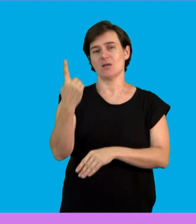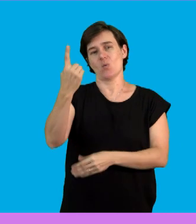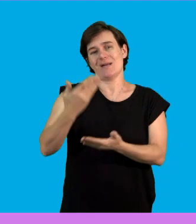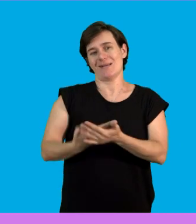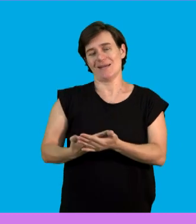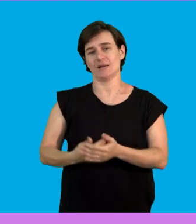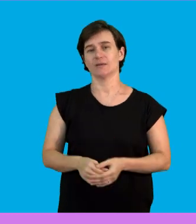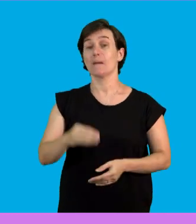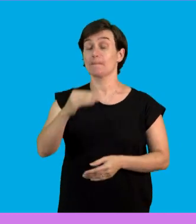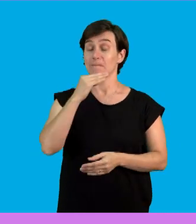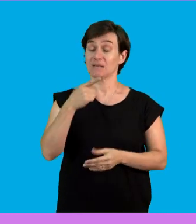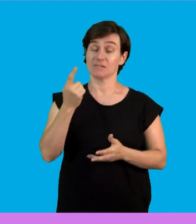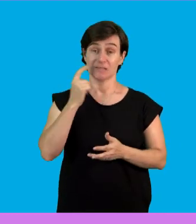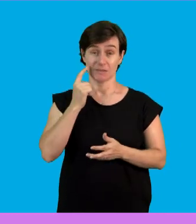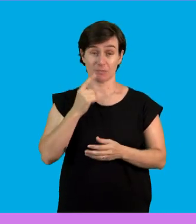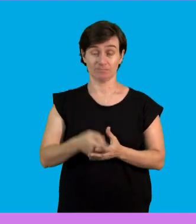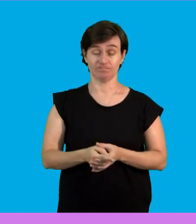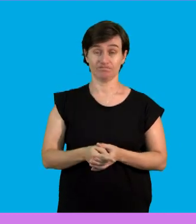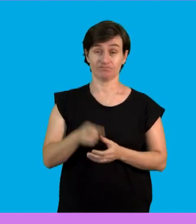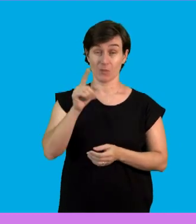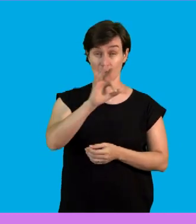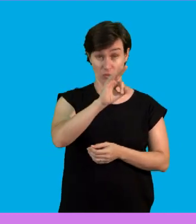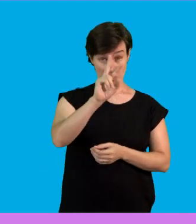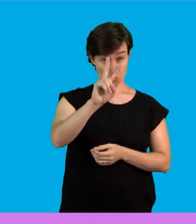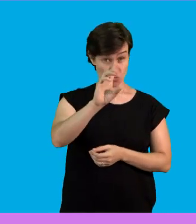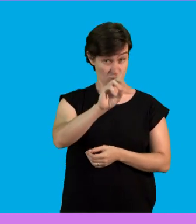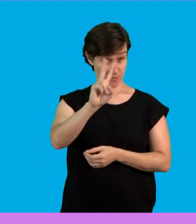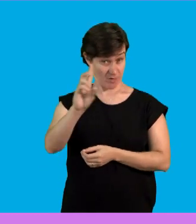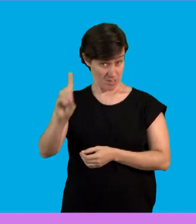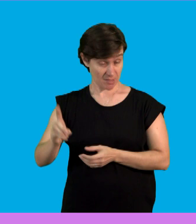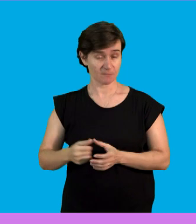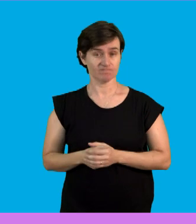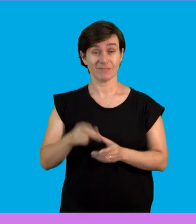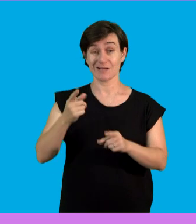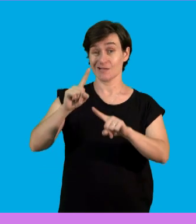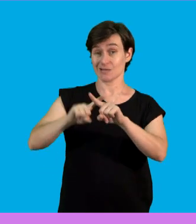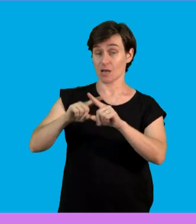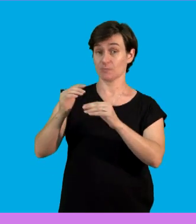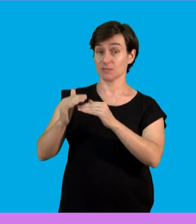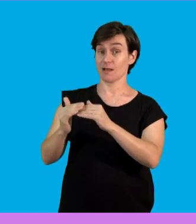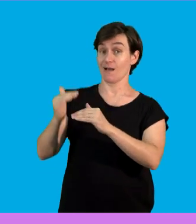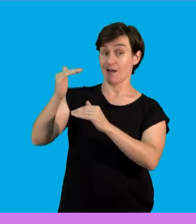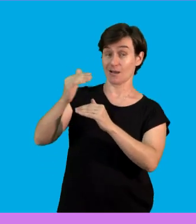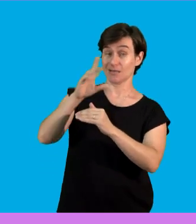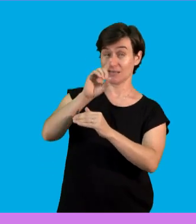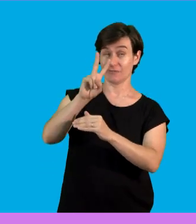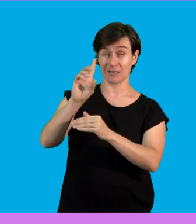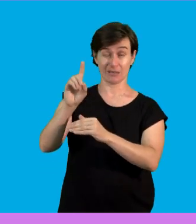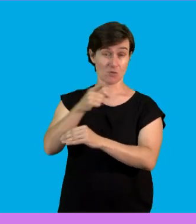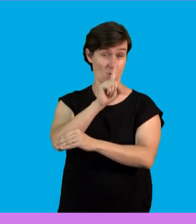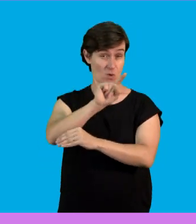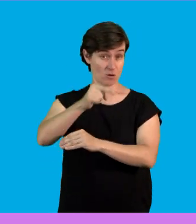therefore, we are simply going to take the number of DVDs, 32, times the height of the